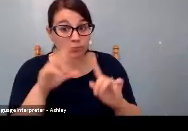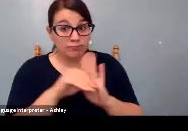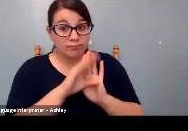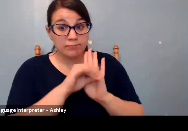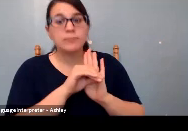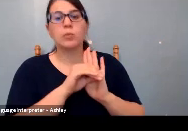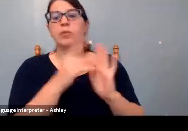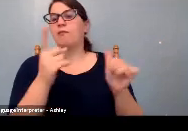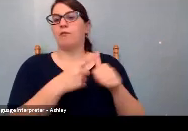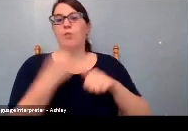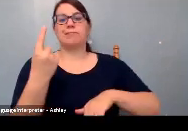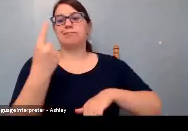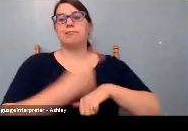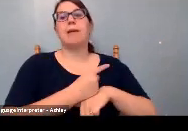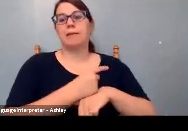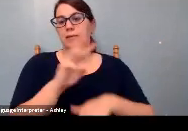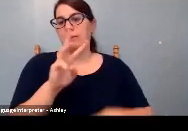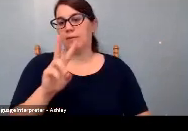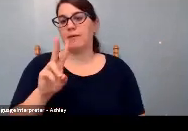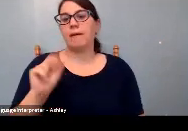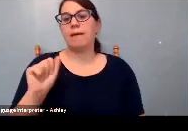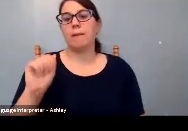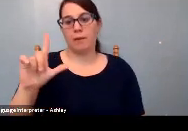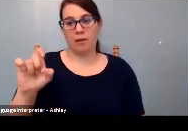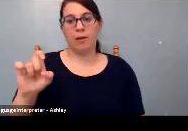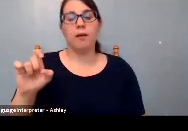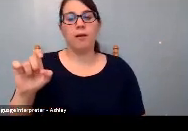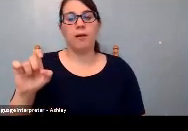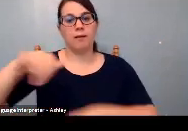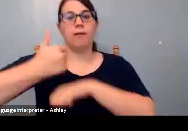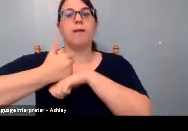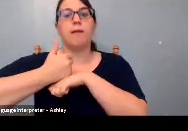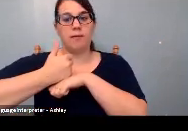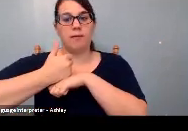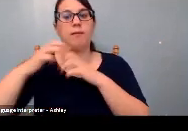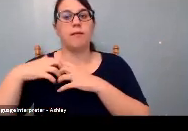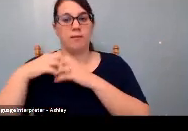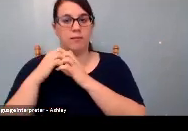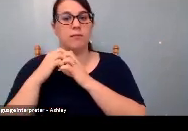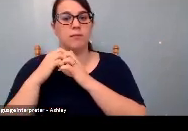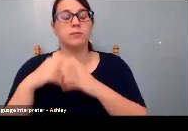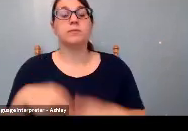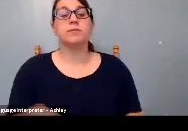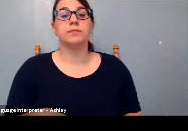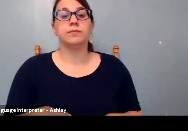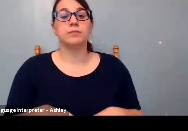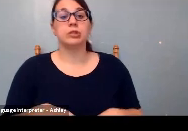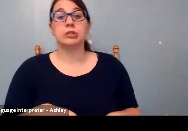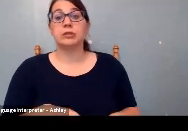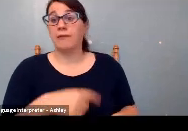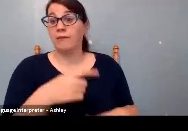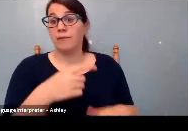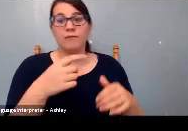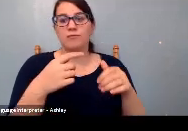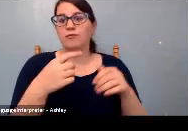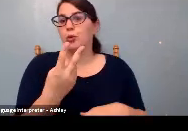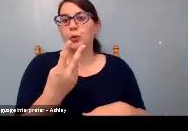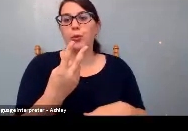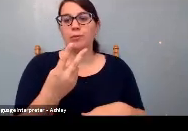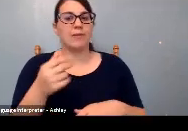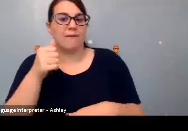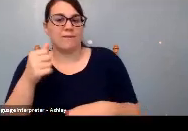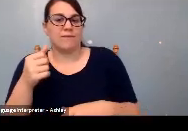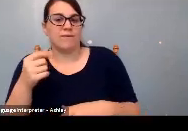launched, when our Honorable State Treasurer Perdue is congratulating 2 of the first young ladies that enrolled that day. You